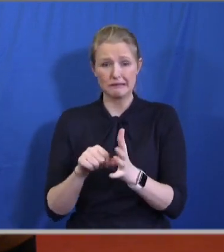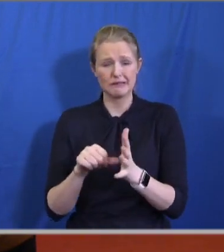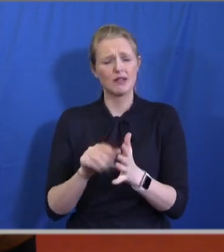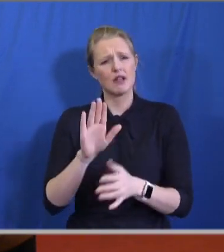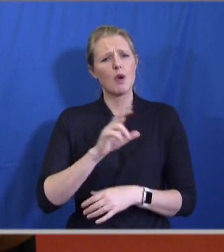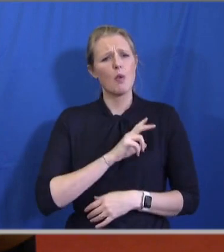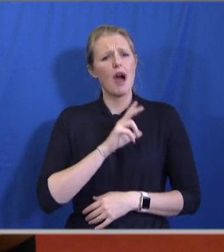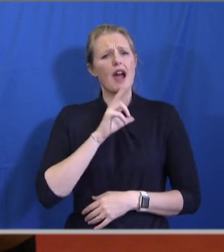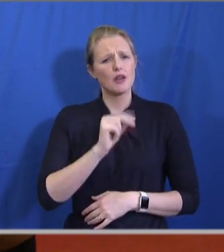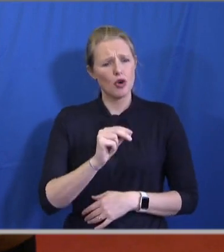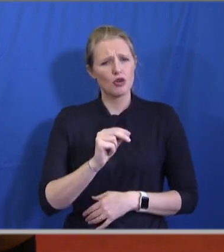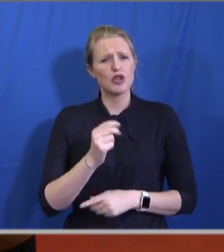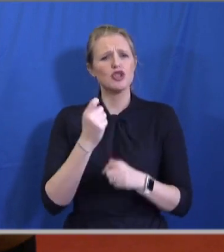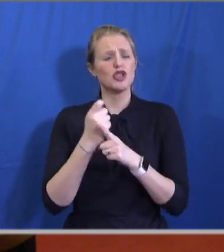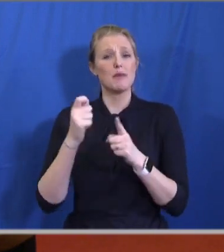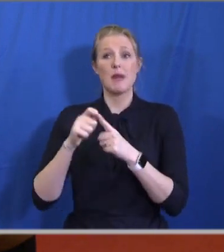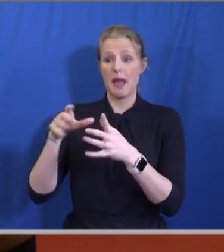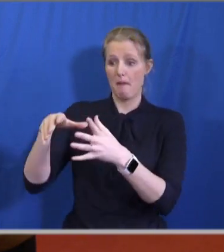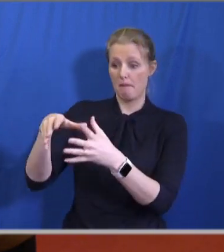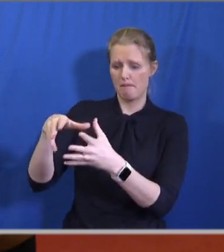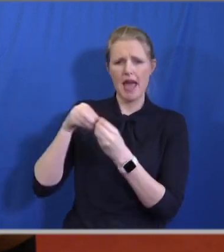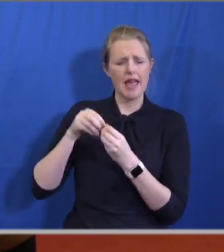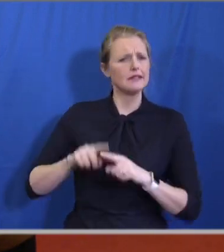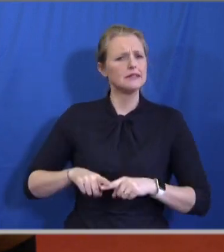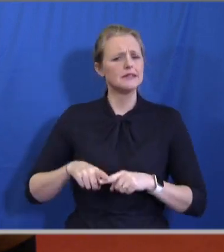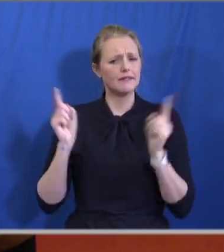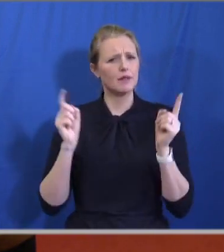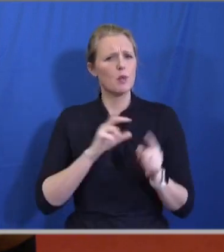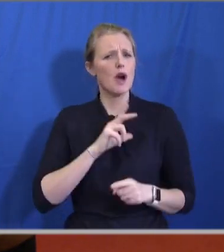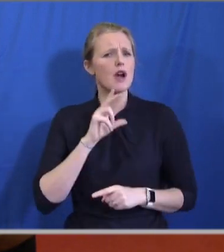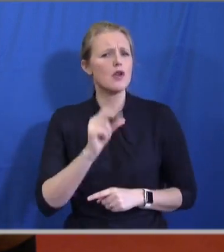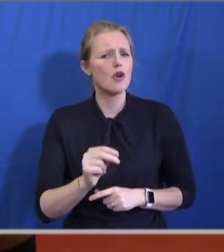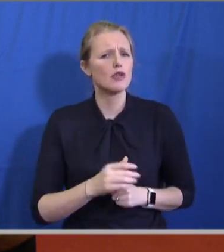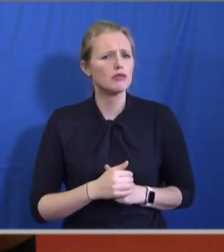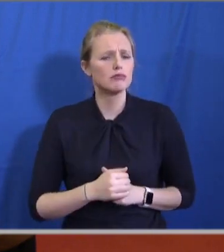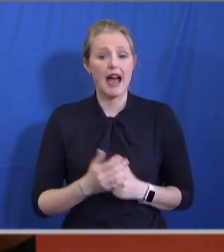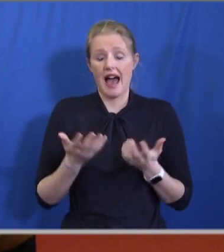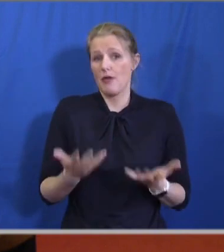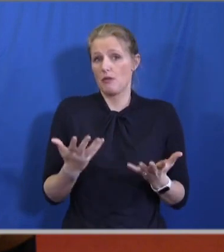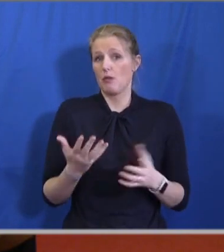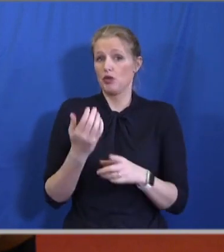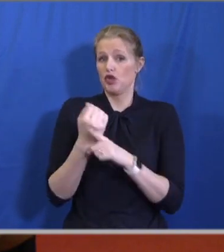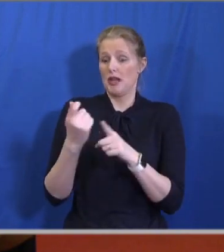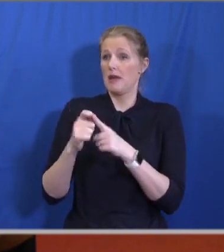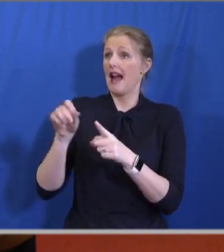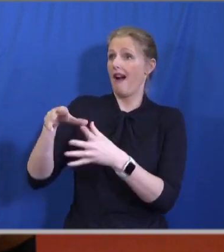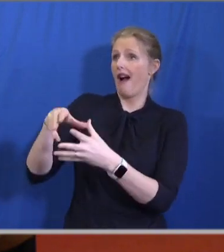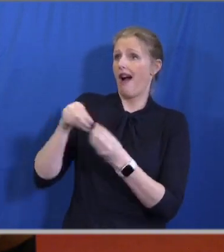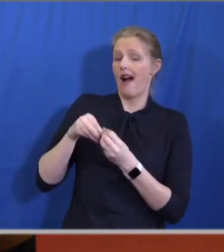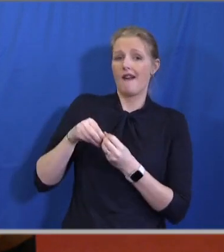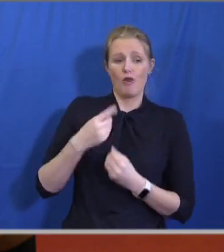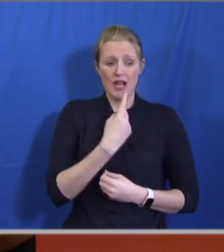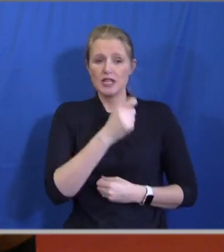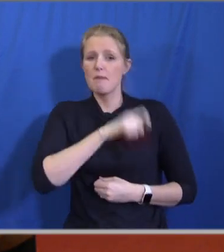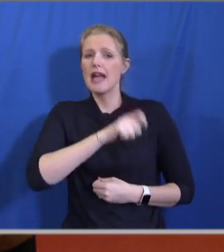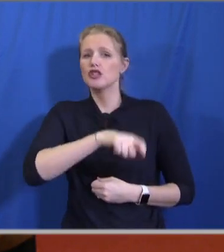to be paid in a completely different way. At the moment, they're paid per patient that they have on their books,